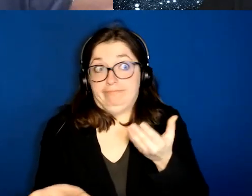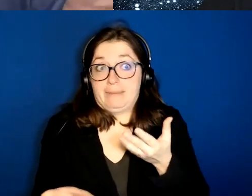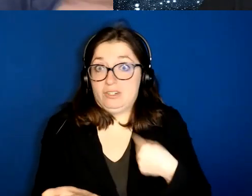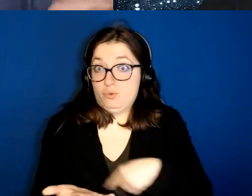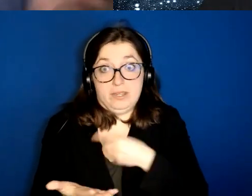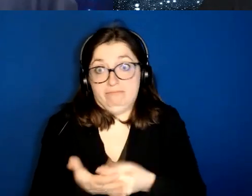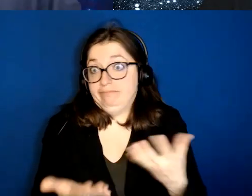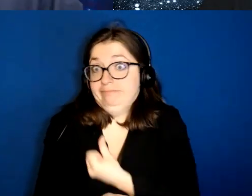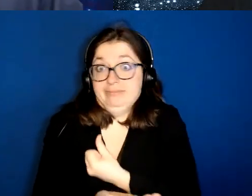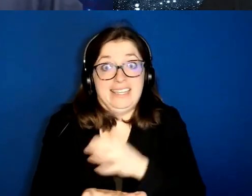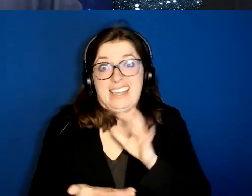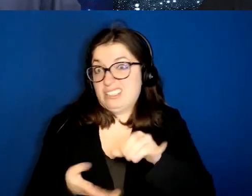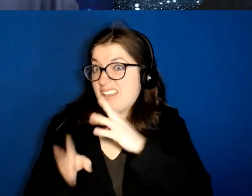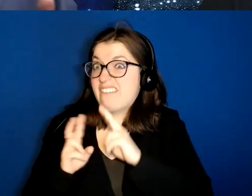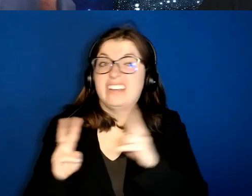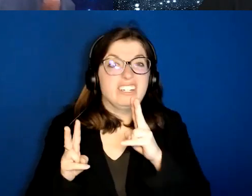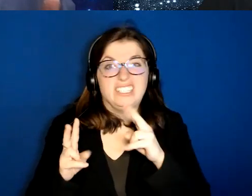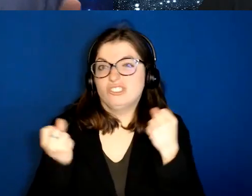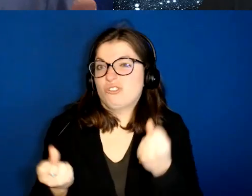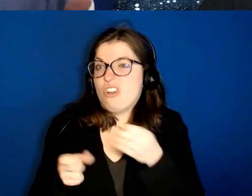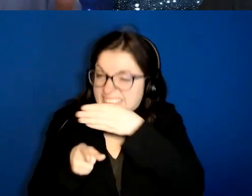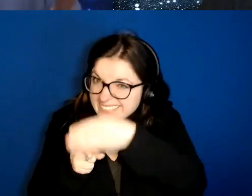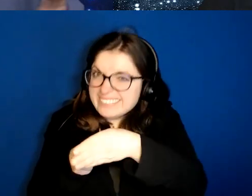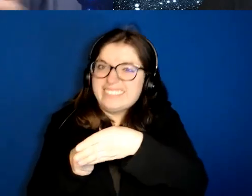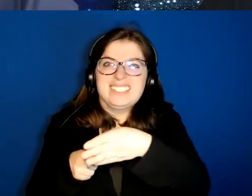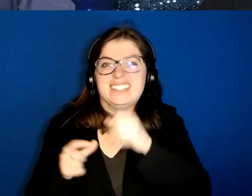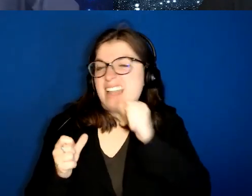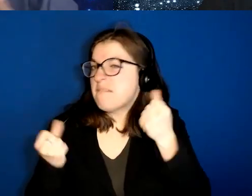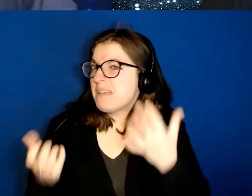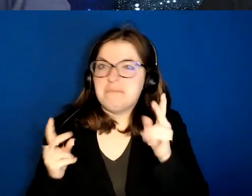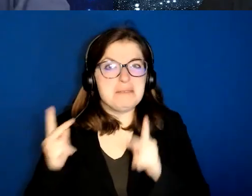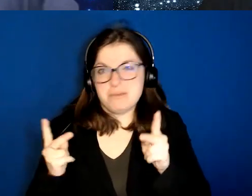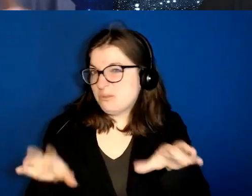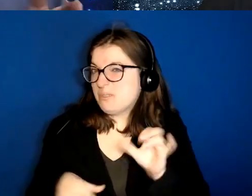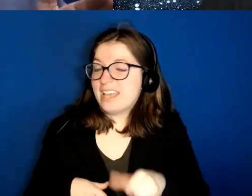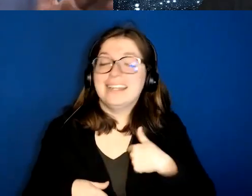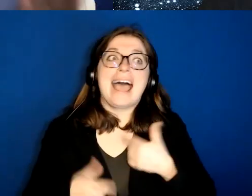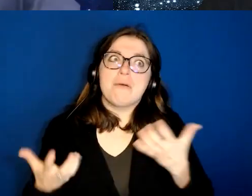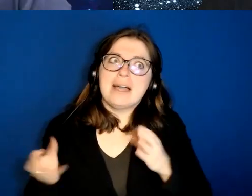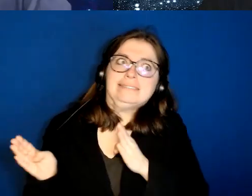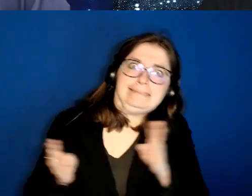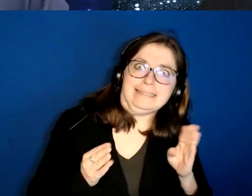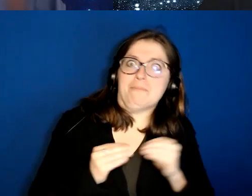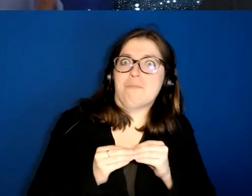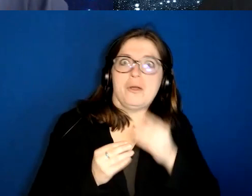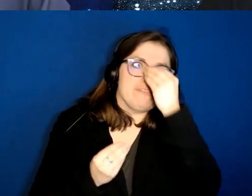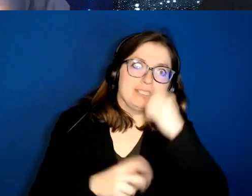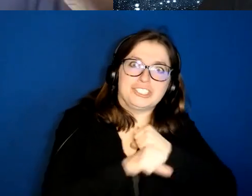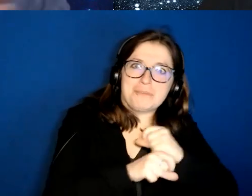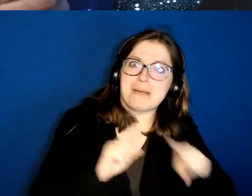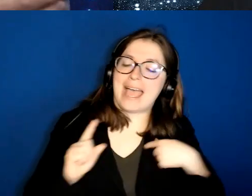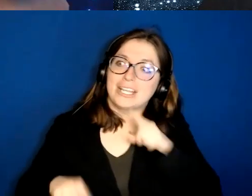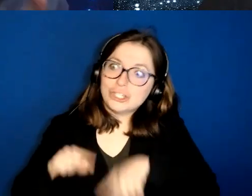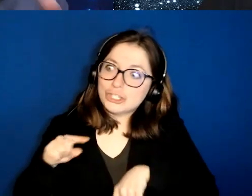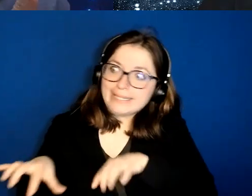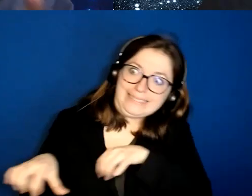of a niche. Not many people were doing it. So I really, you know, I said, you know, I'd like to do more InfoSec, but I could never get away from it because like, I